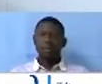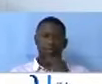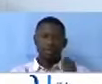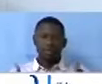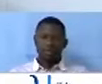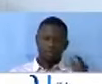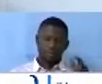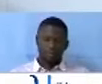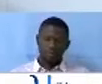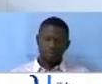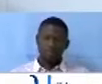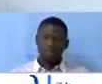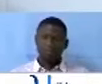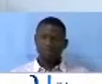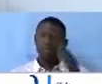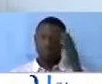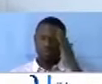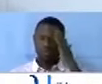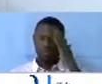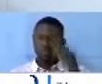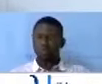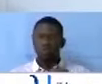as far as I know, I was the only one